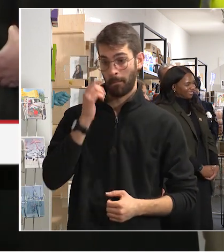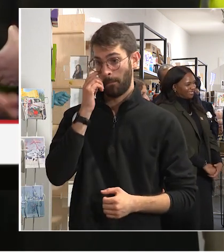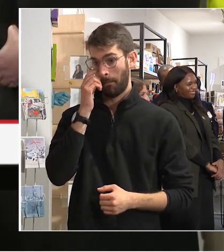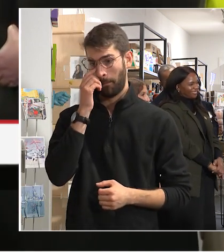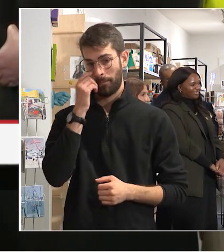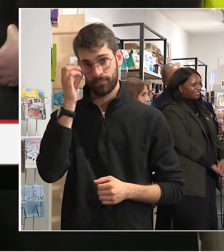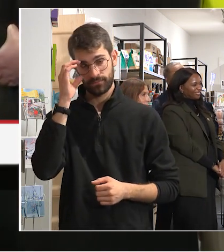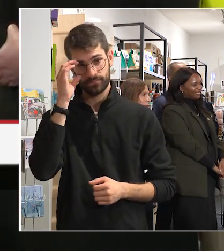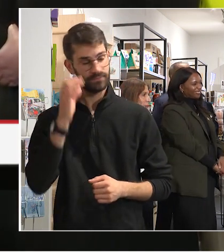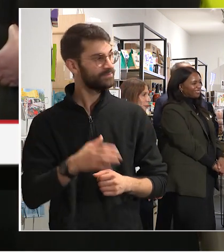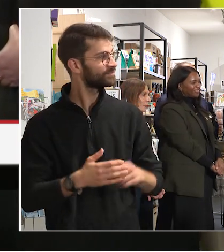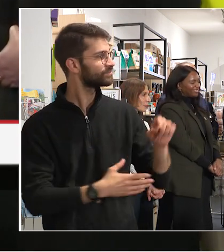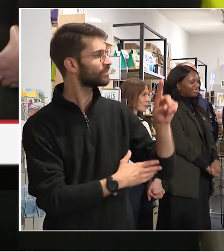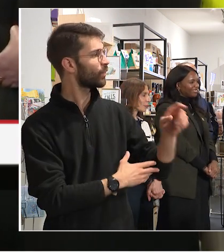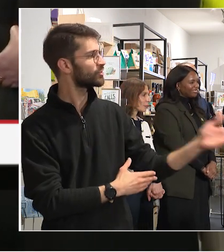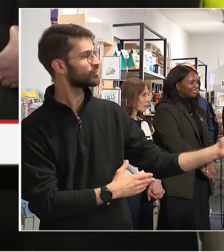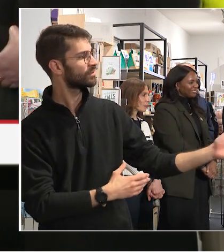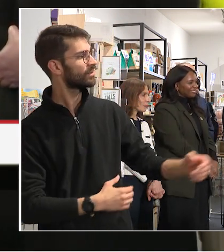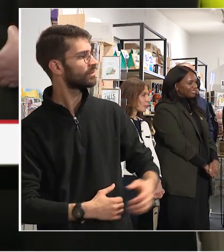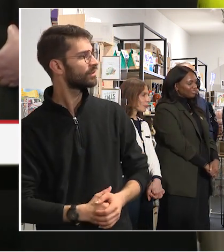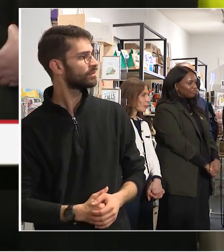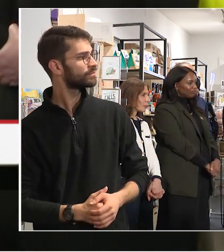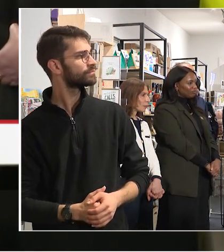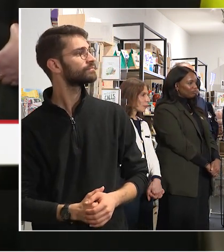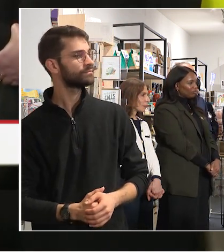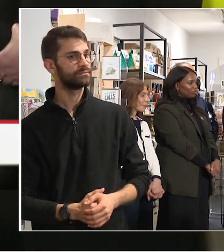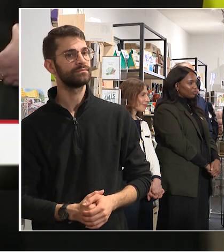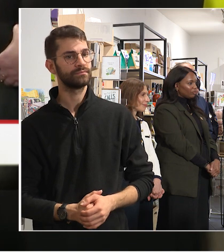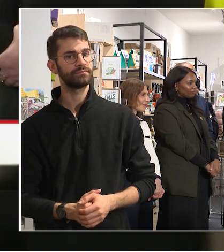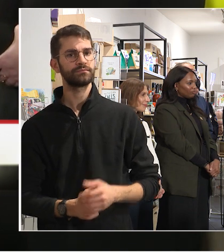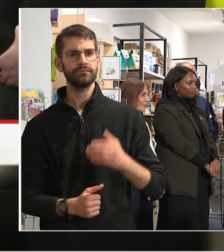Yes. I know in the past,